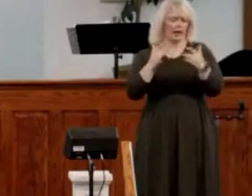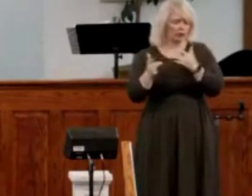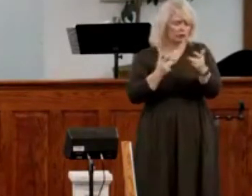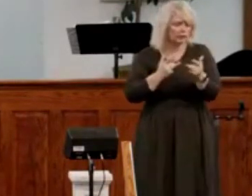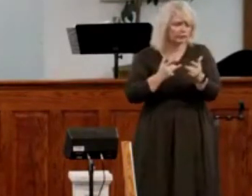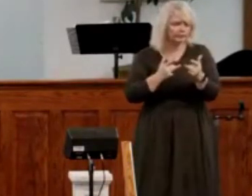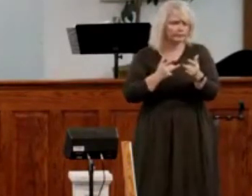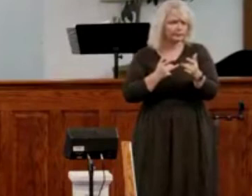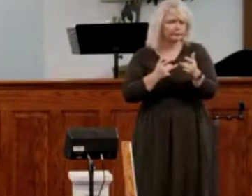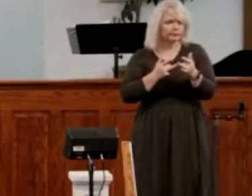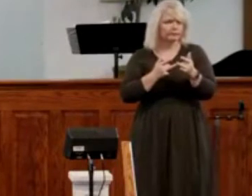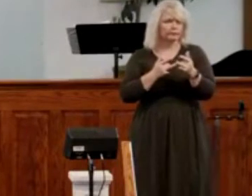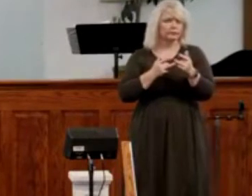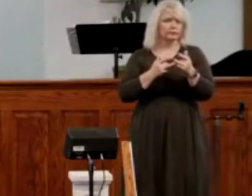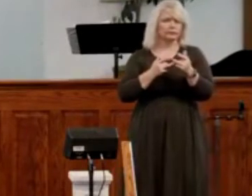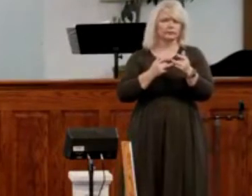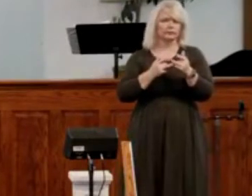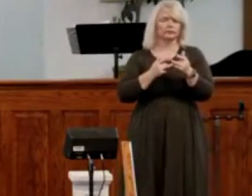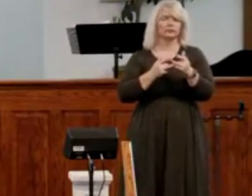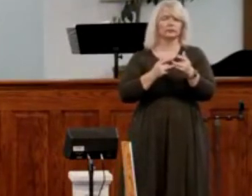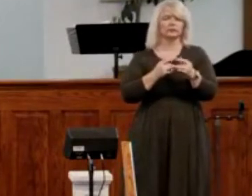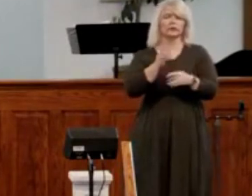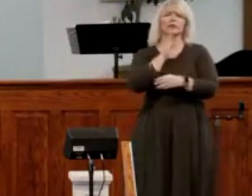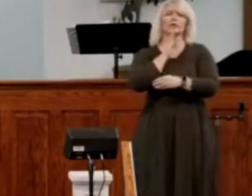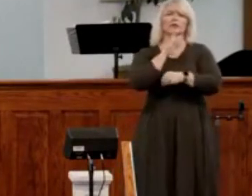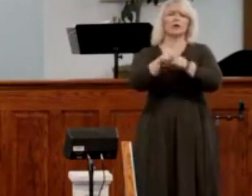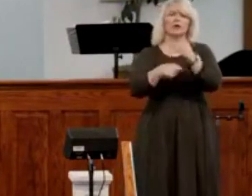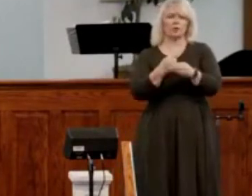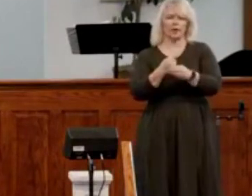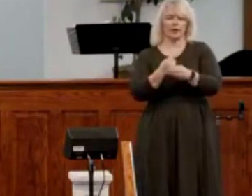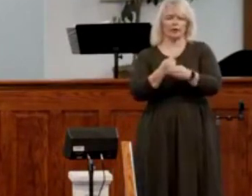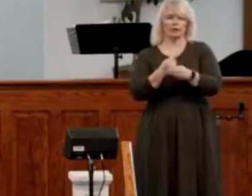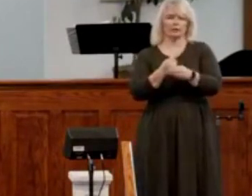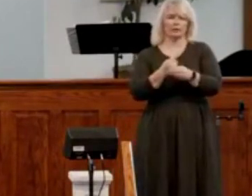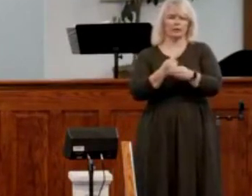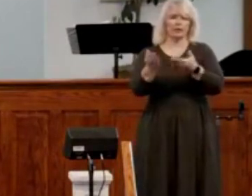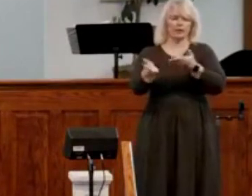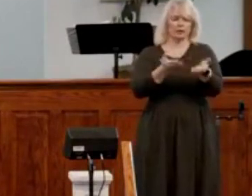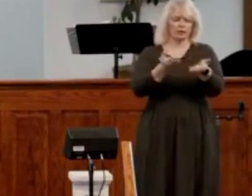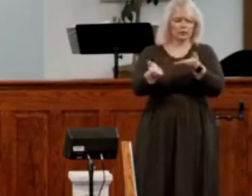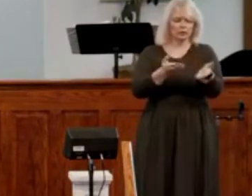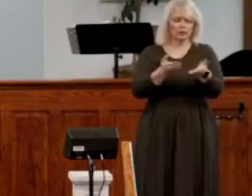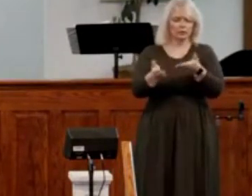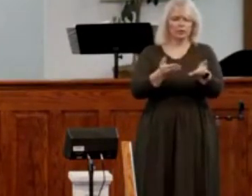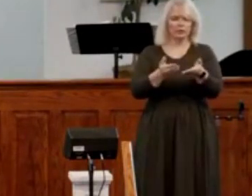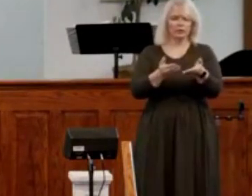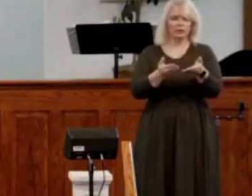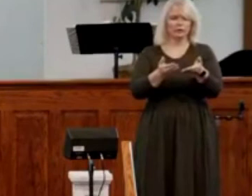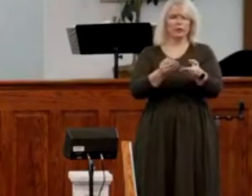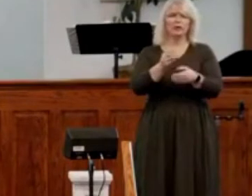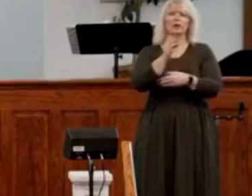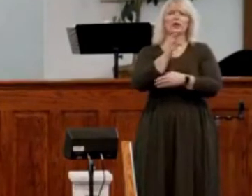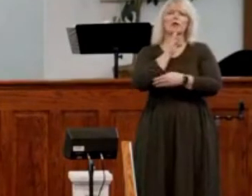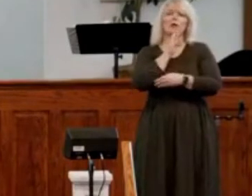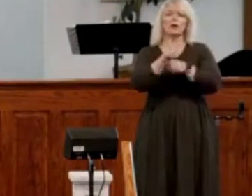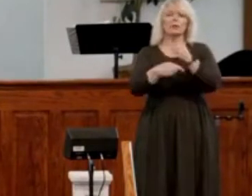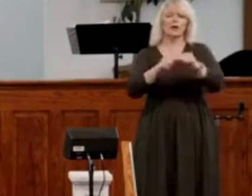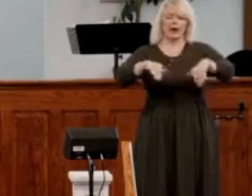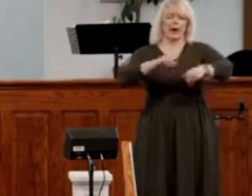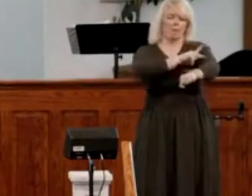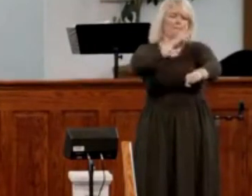And this is that body. It really is. I get to talk about it over at our service at 1300 today. I'll be speaking about how